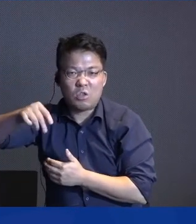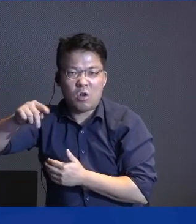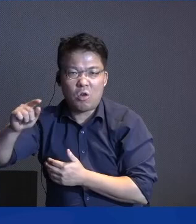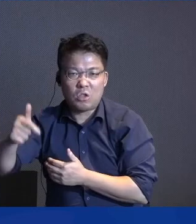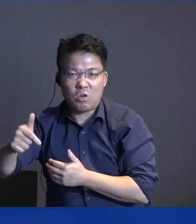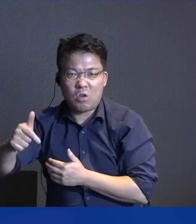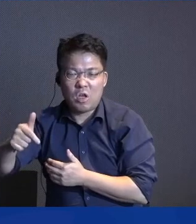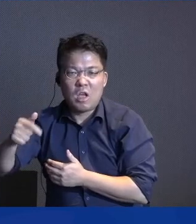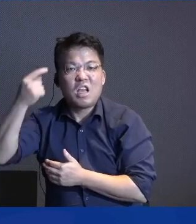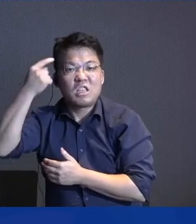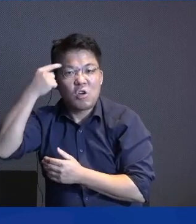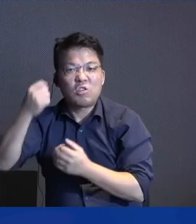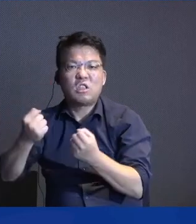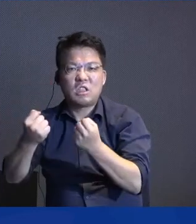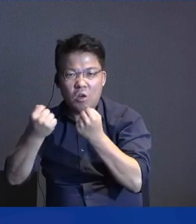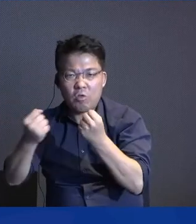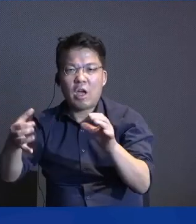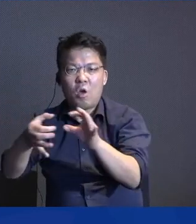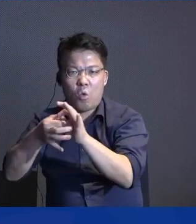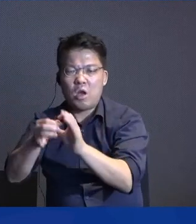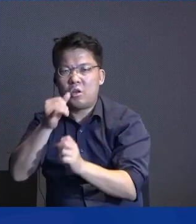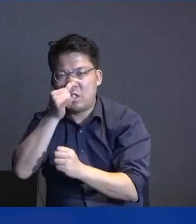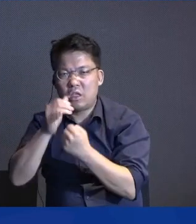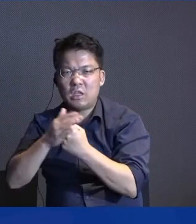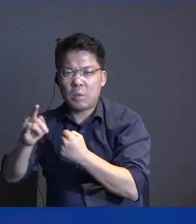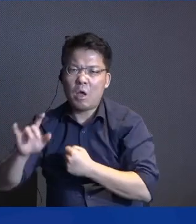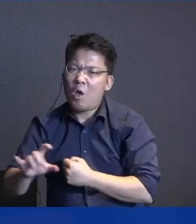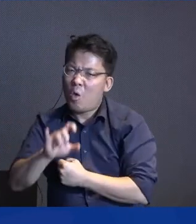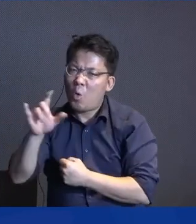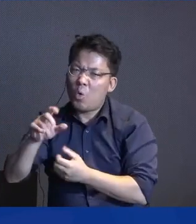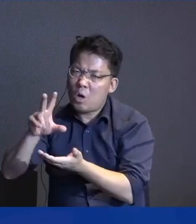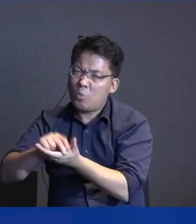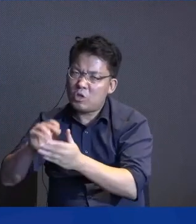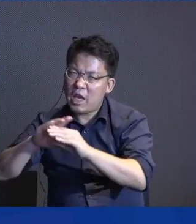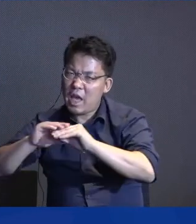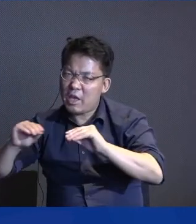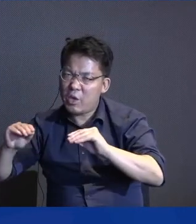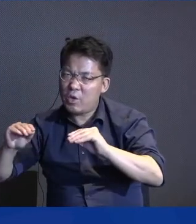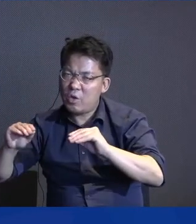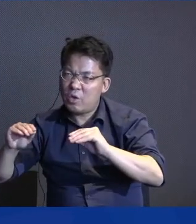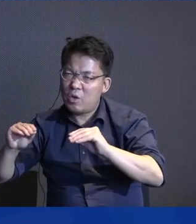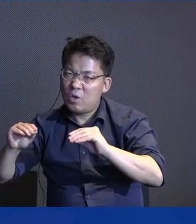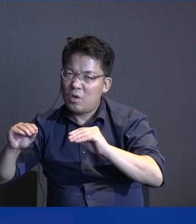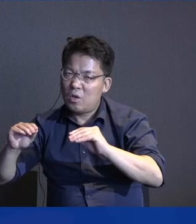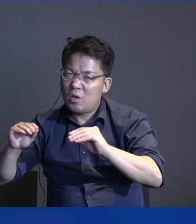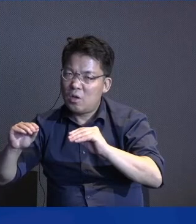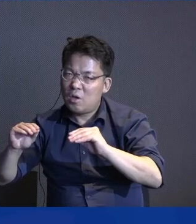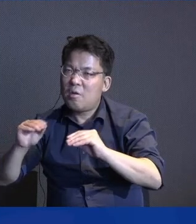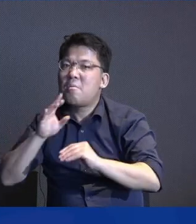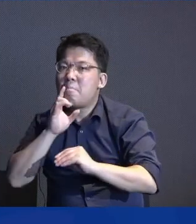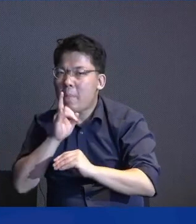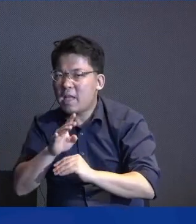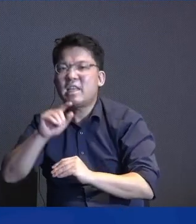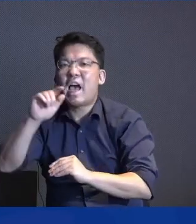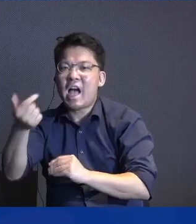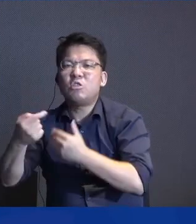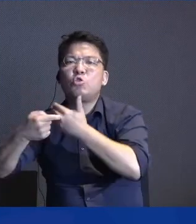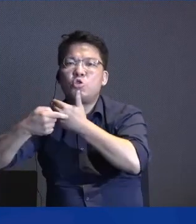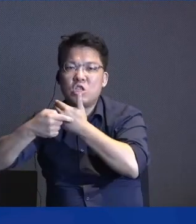important. And also elder abuse is another important thing to address. Many older adults, they try